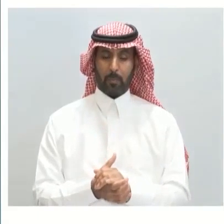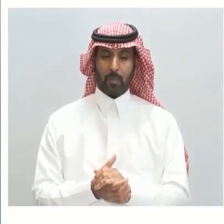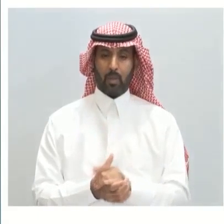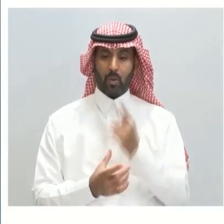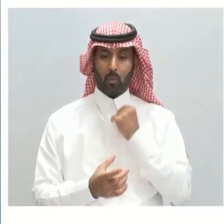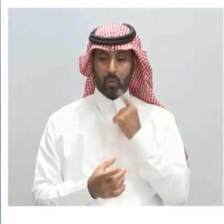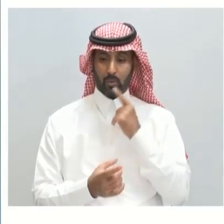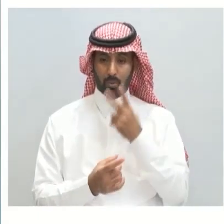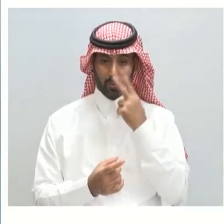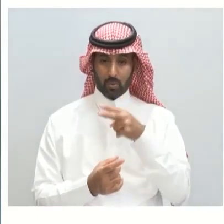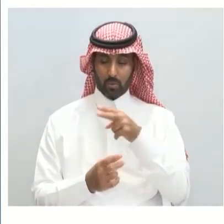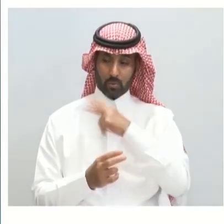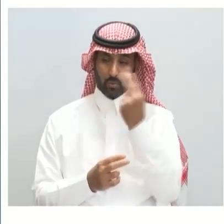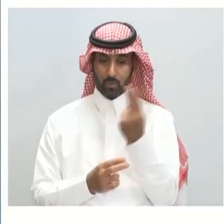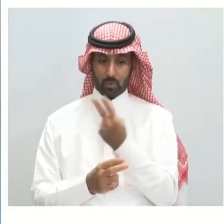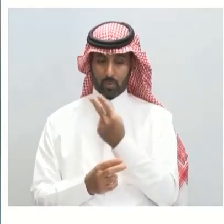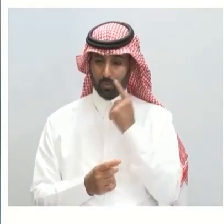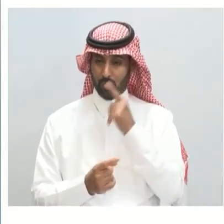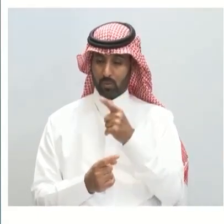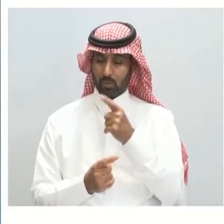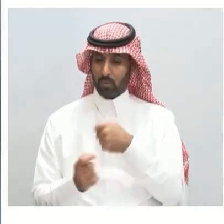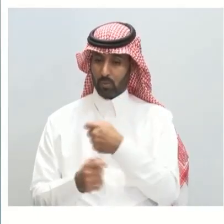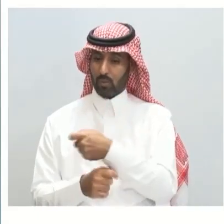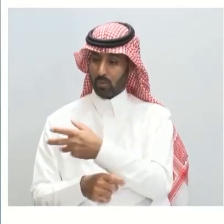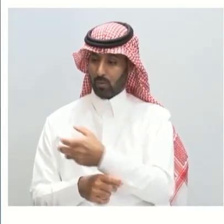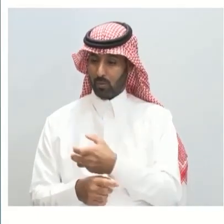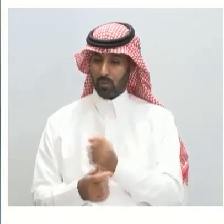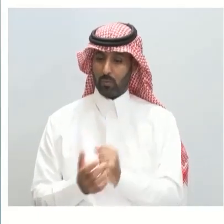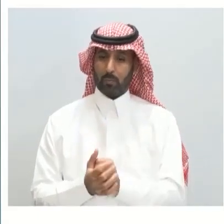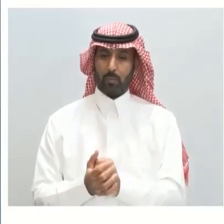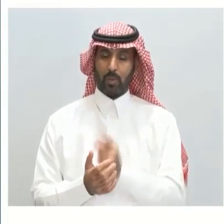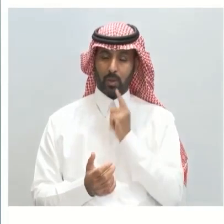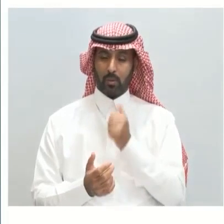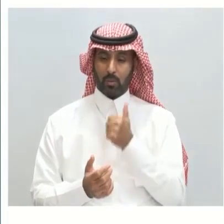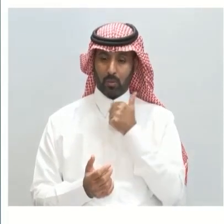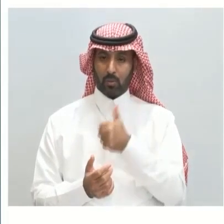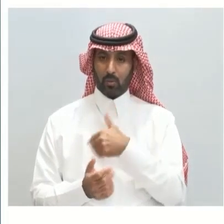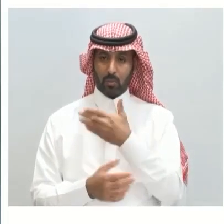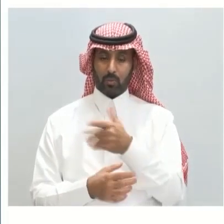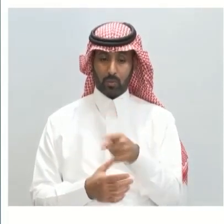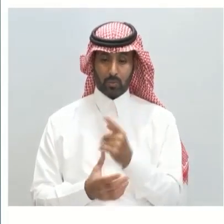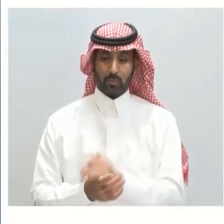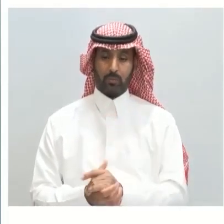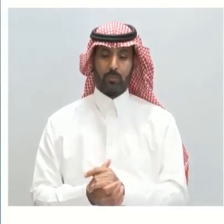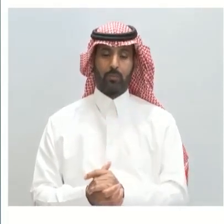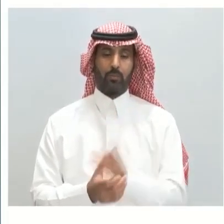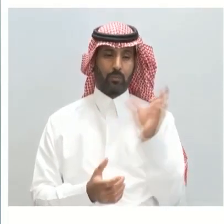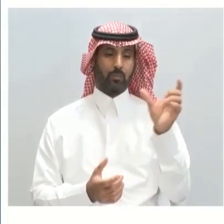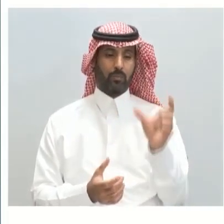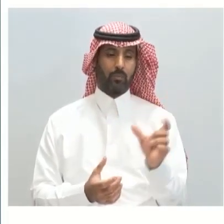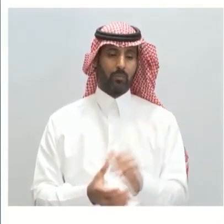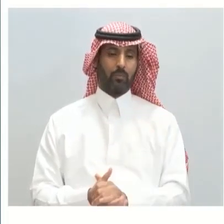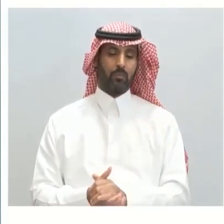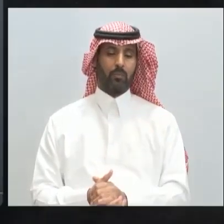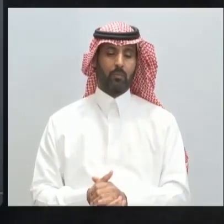won't have to look around for buyers. Number seven, you're quite right. So these are the expressions